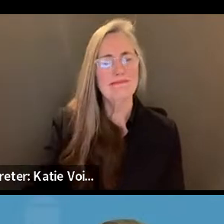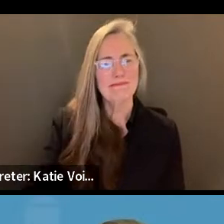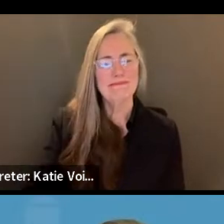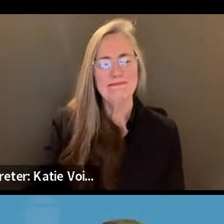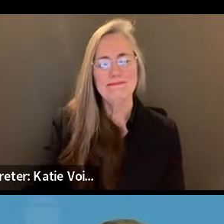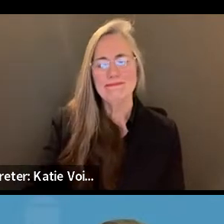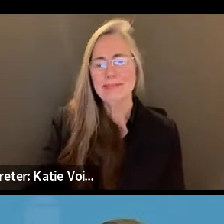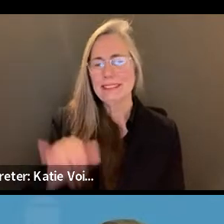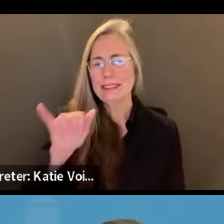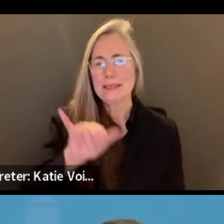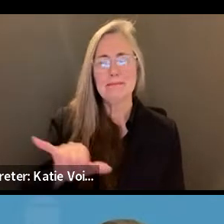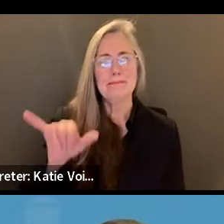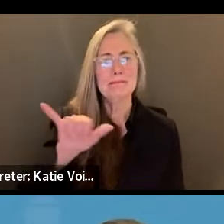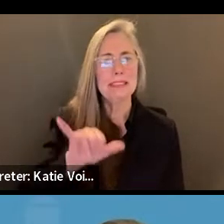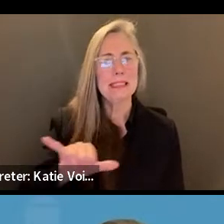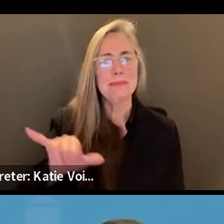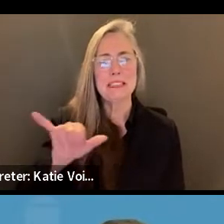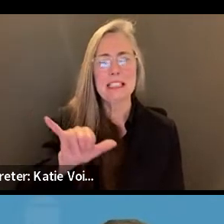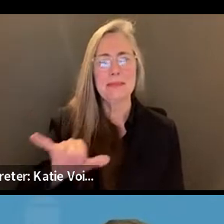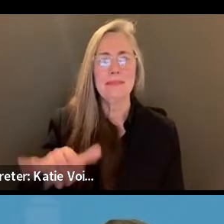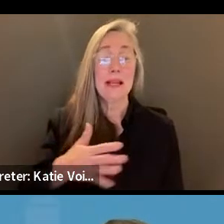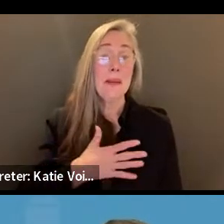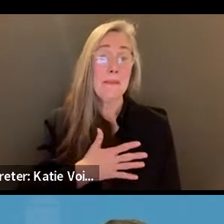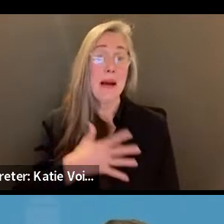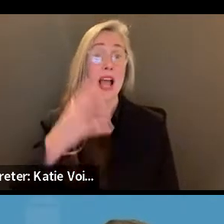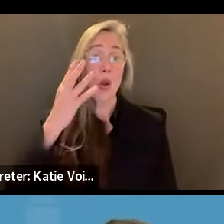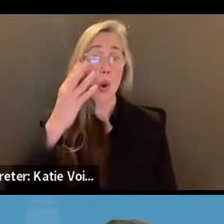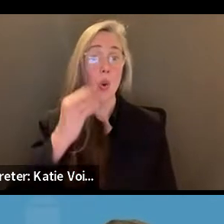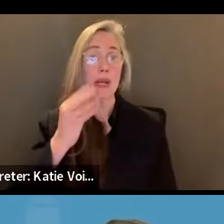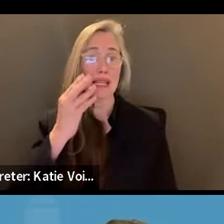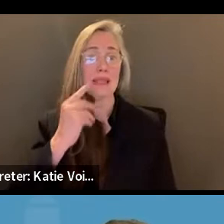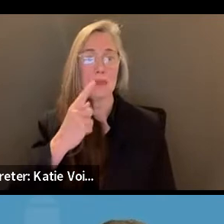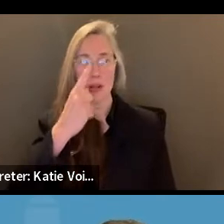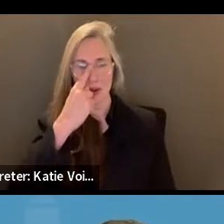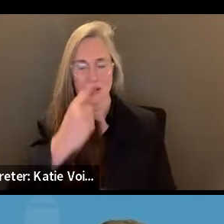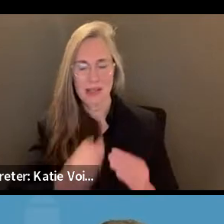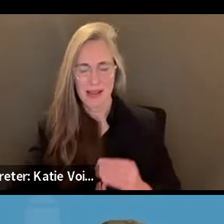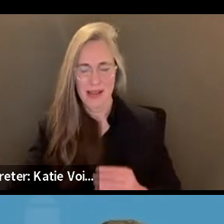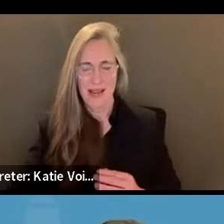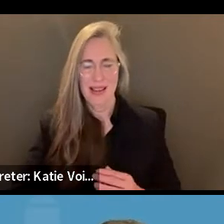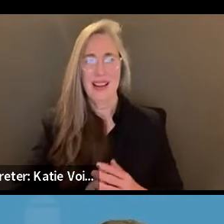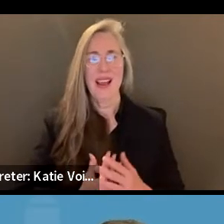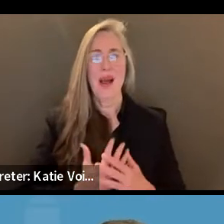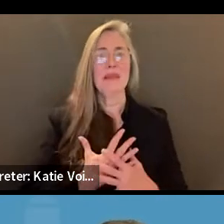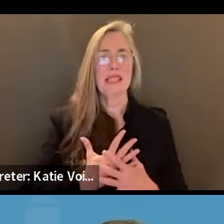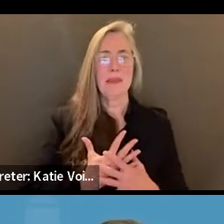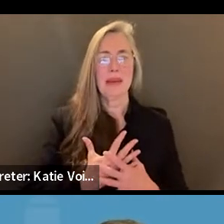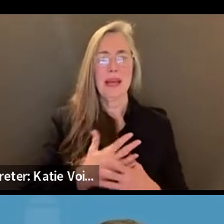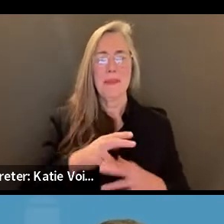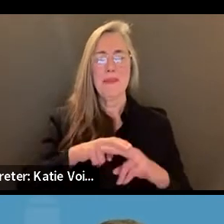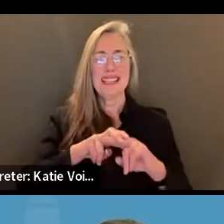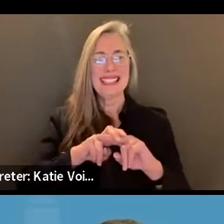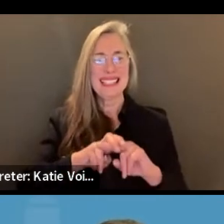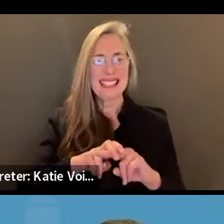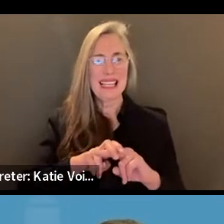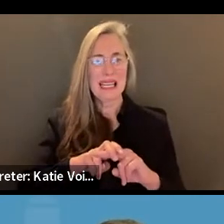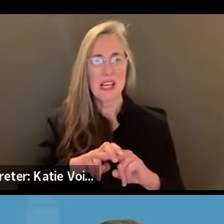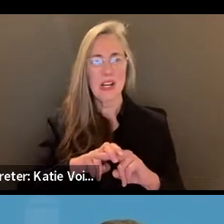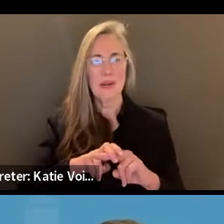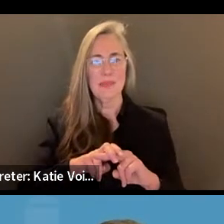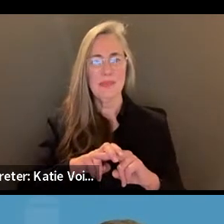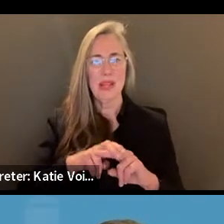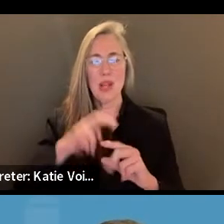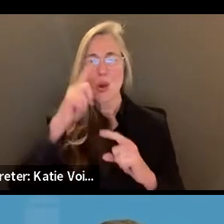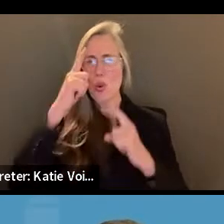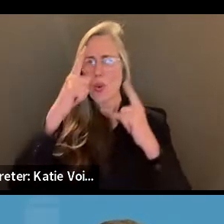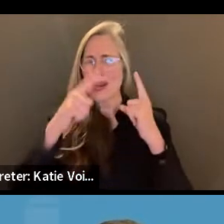that just bring up my own experiences with that. But just now sitting in this seat, as I think about